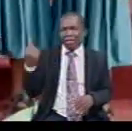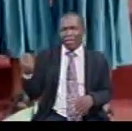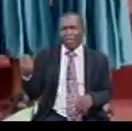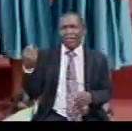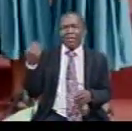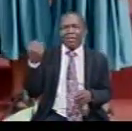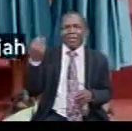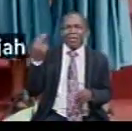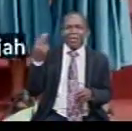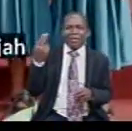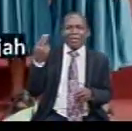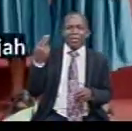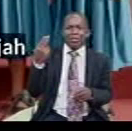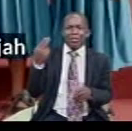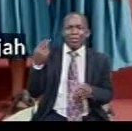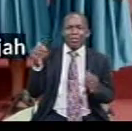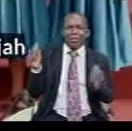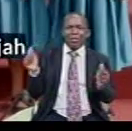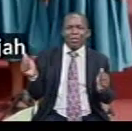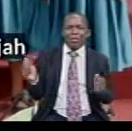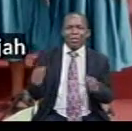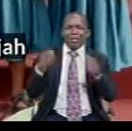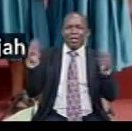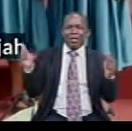Blessed. Hallelujah.